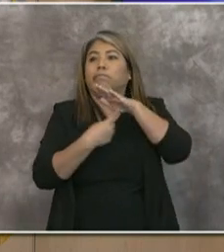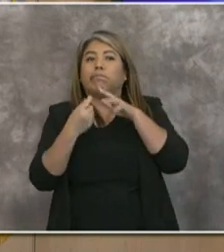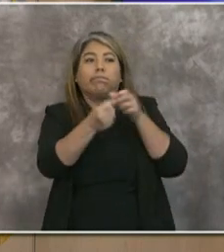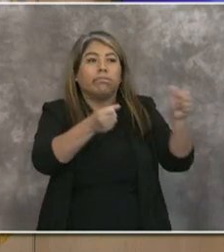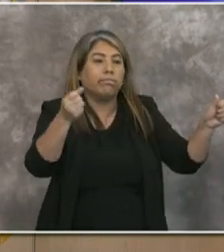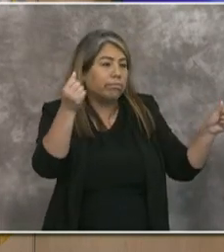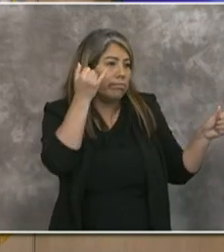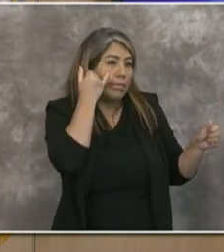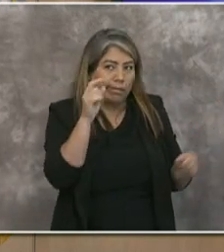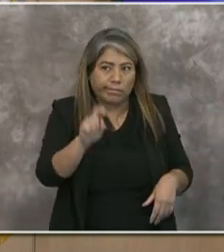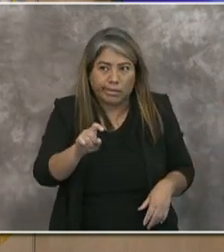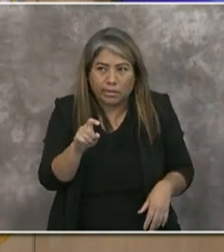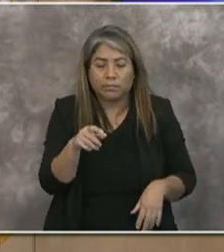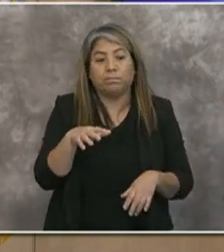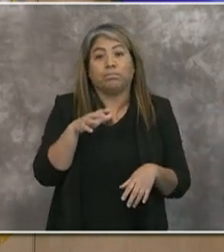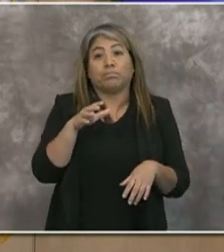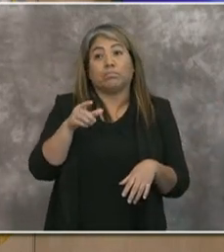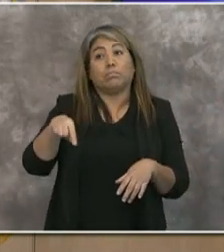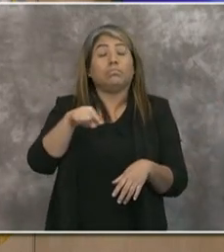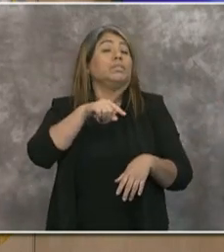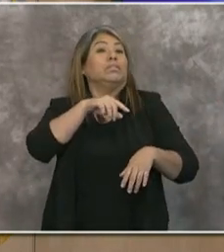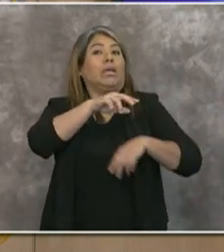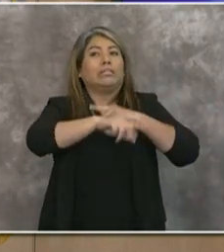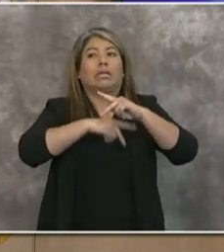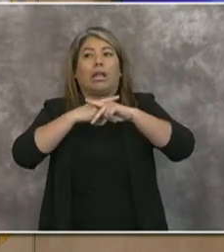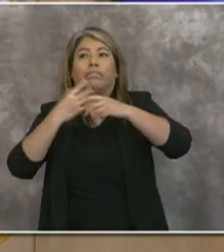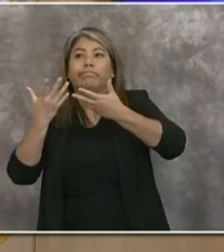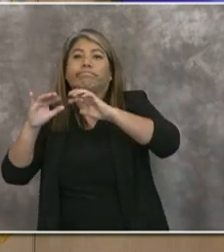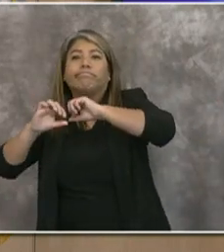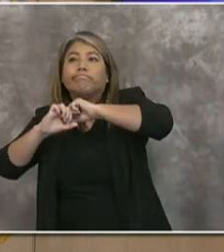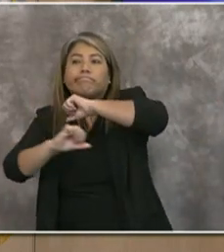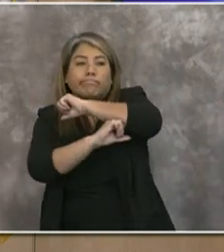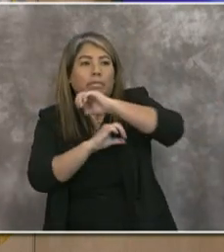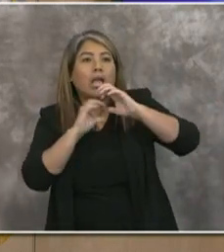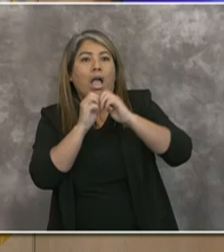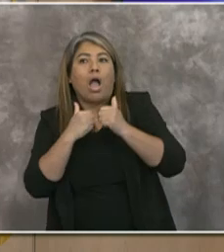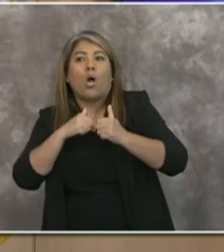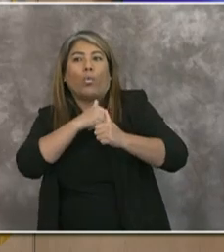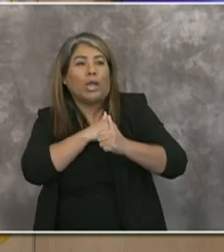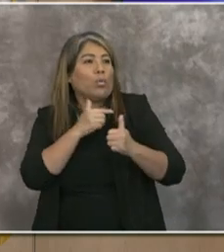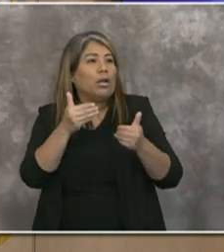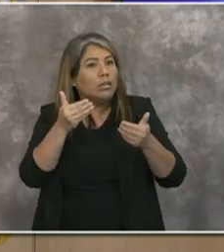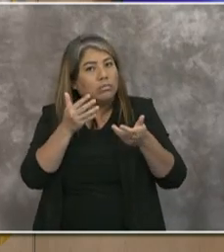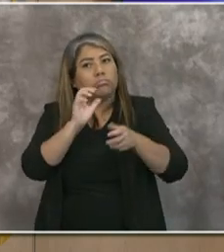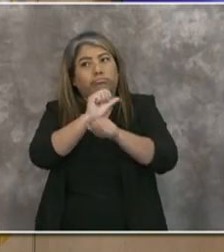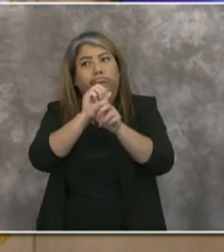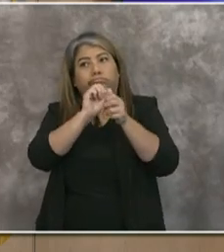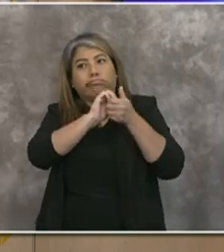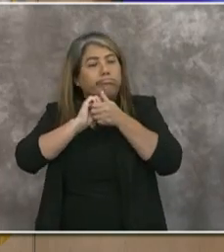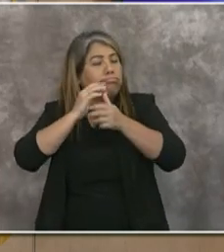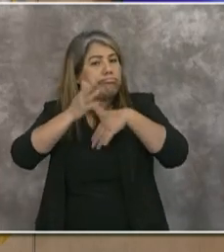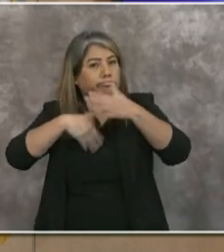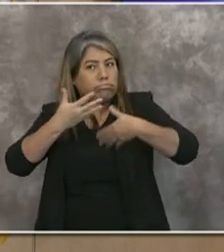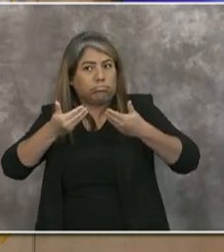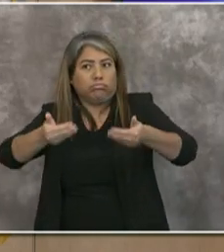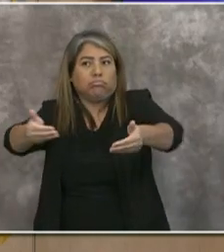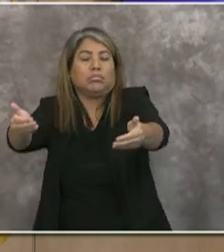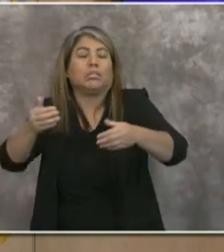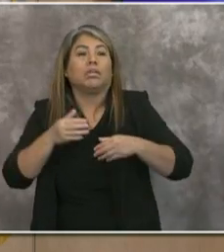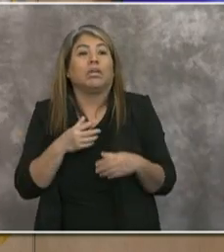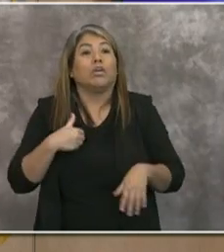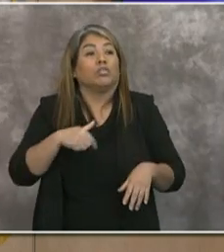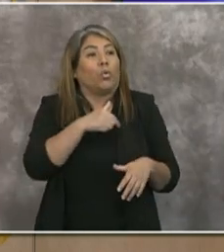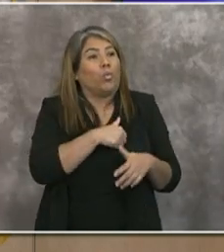them if needed. And those really are a kind of foundational part of how we're going to exist as we move forward. And so we're pushing on all of